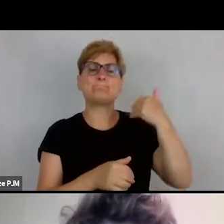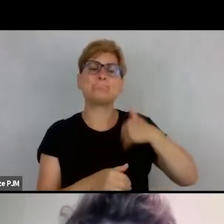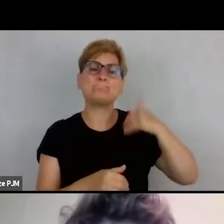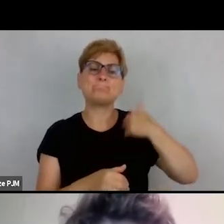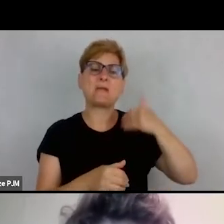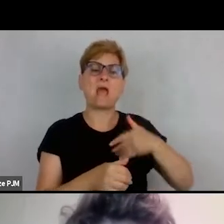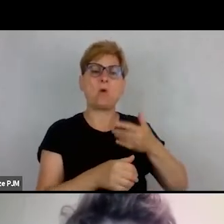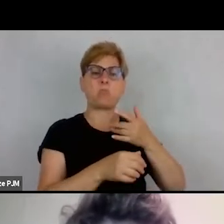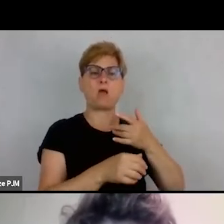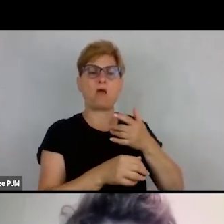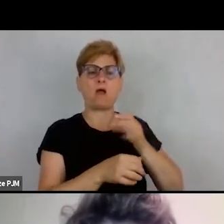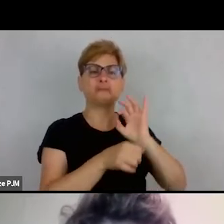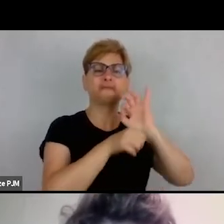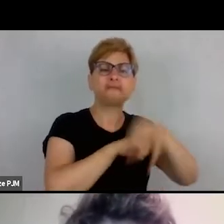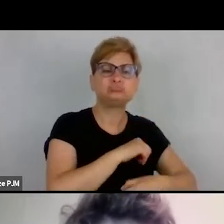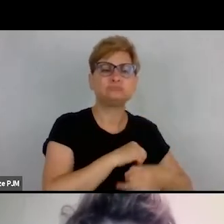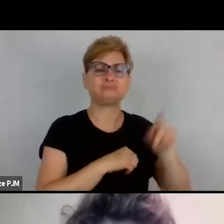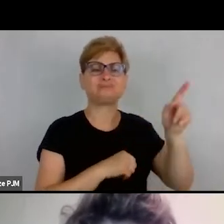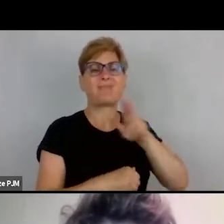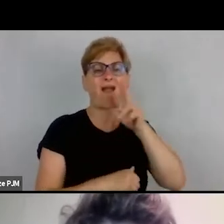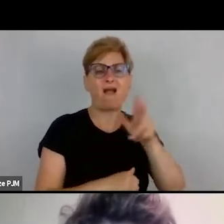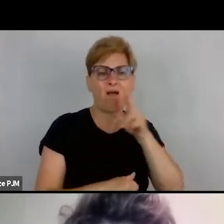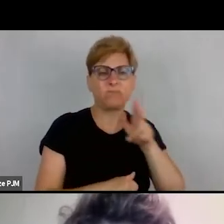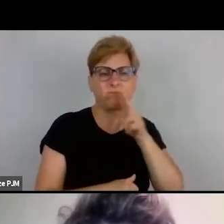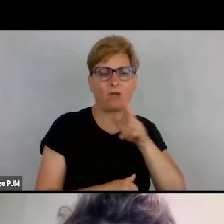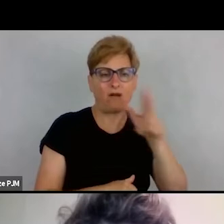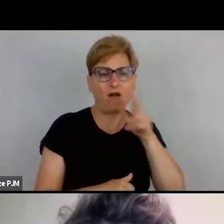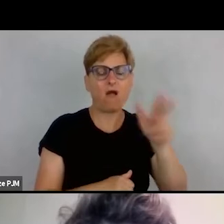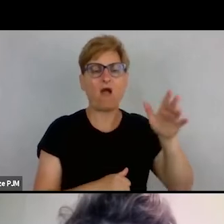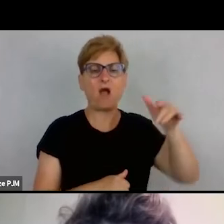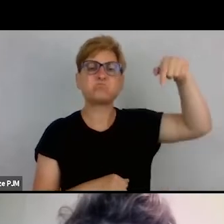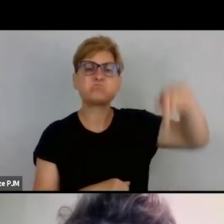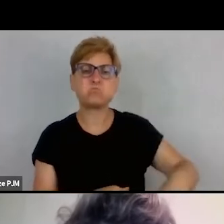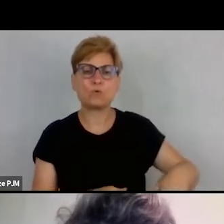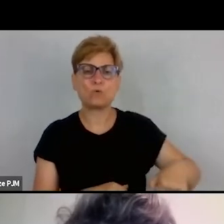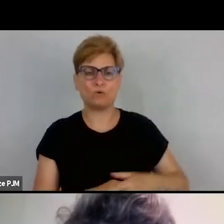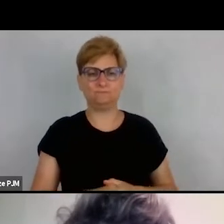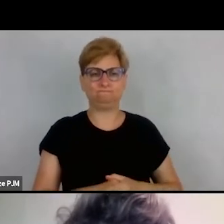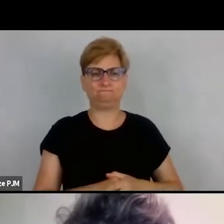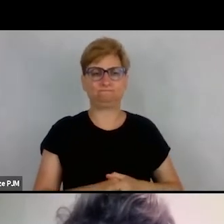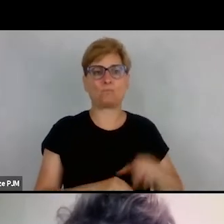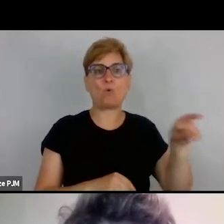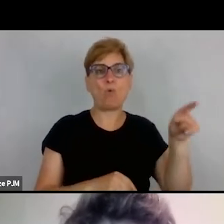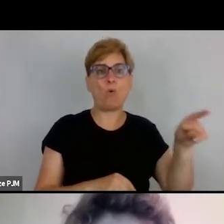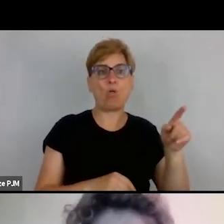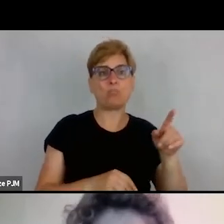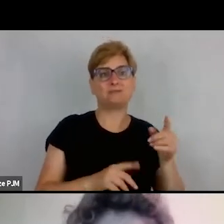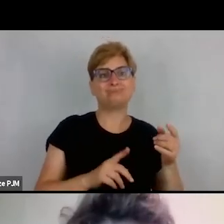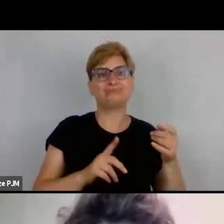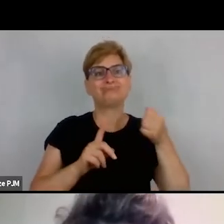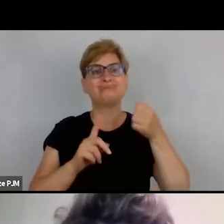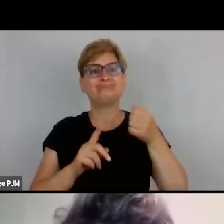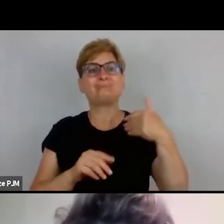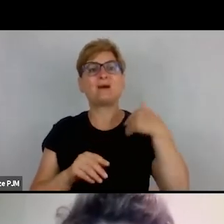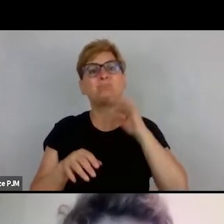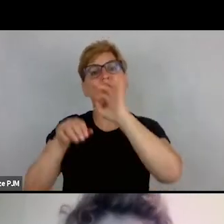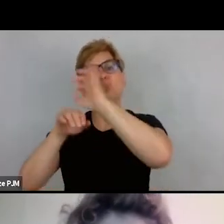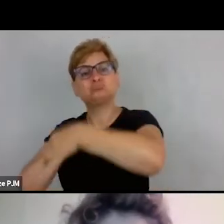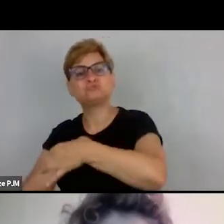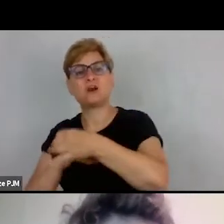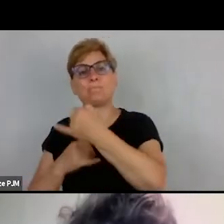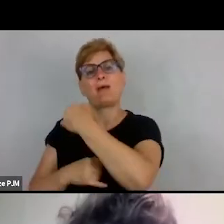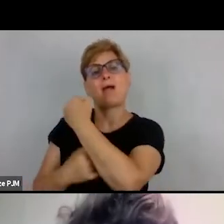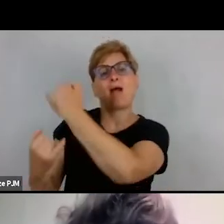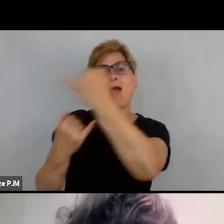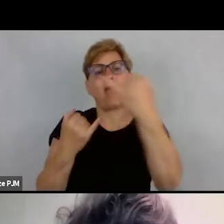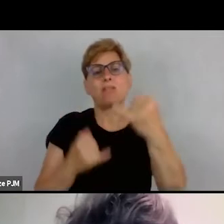real violent oppression for Black South Africans here in this country. And so I began to